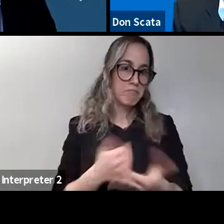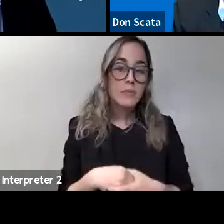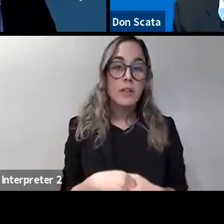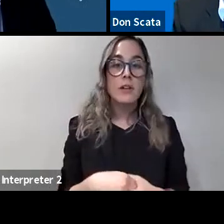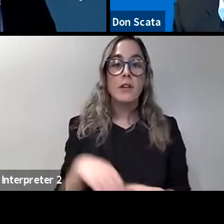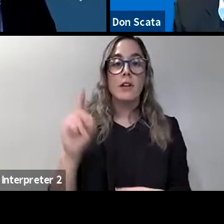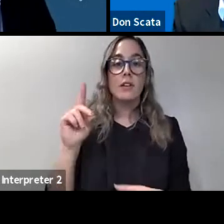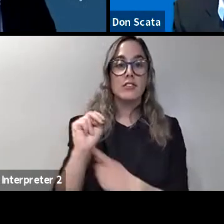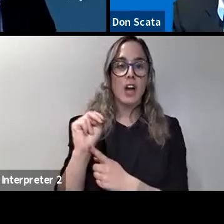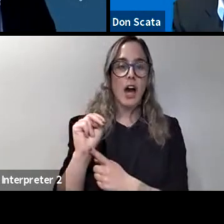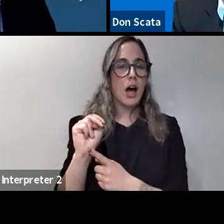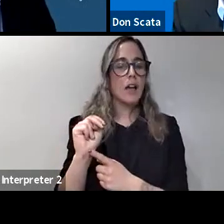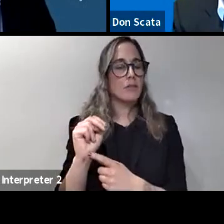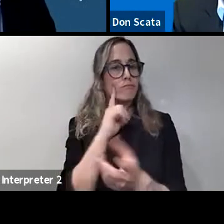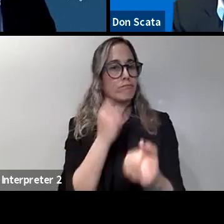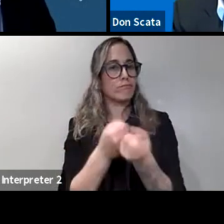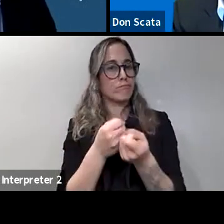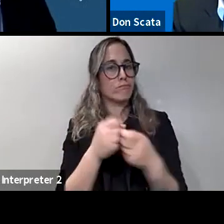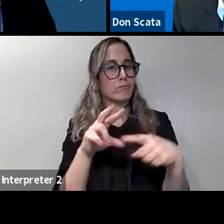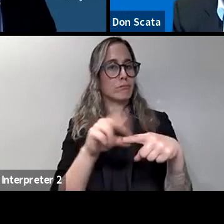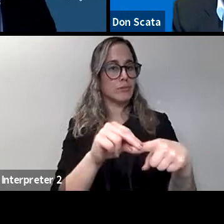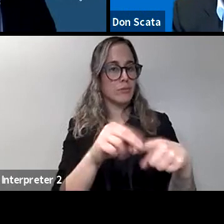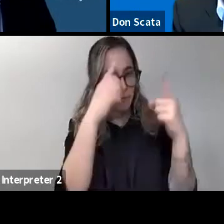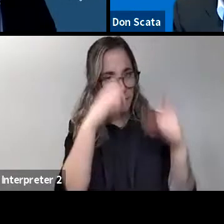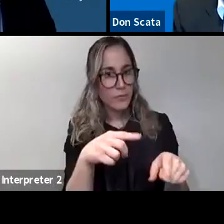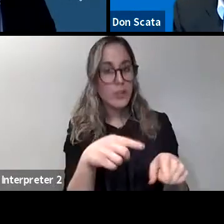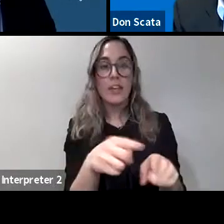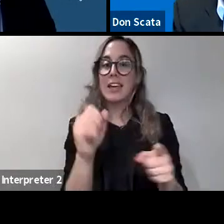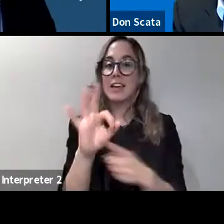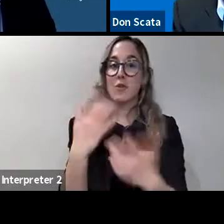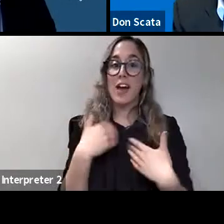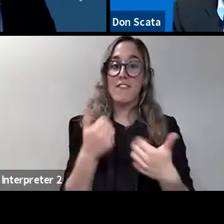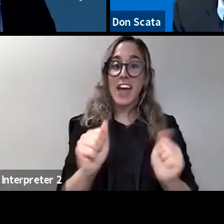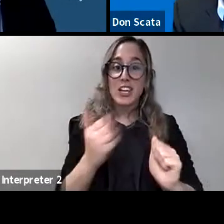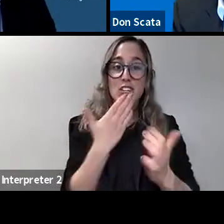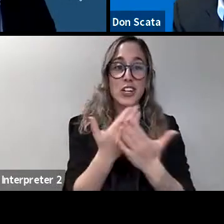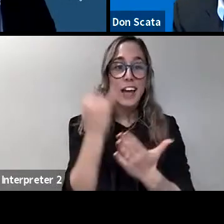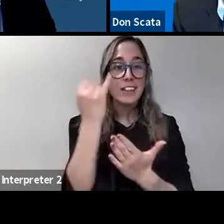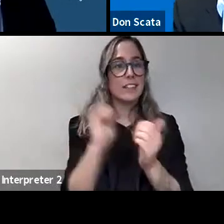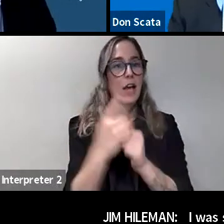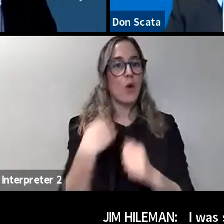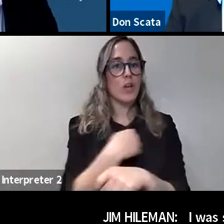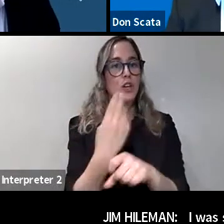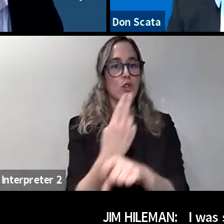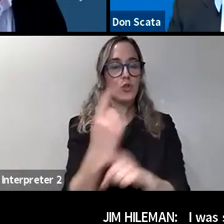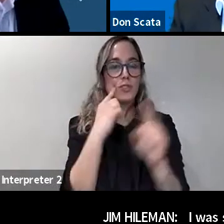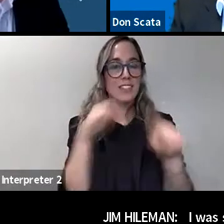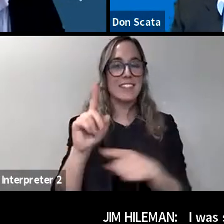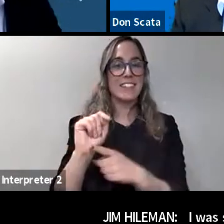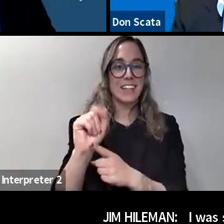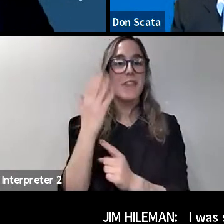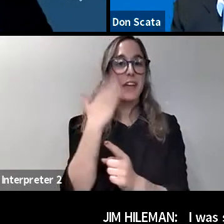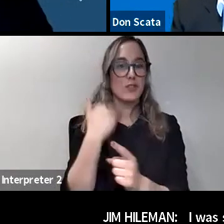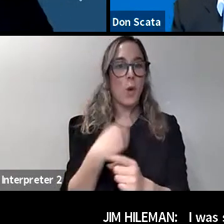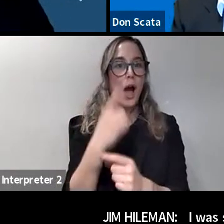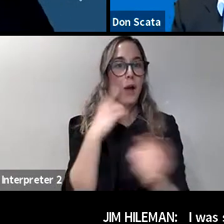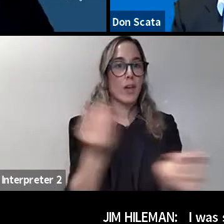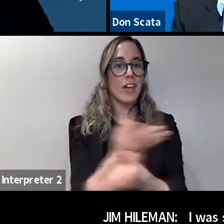Don said there. If you have good ideas for how we could use this data, that's why we have the FRN out there, make us all